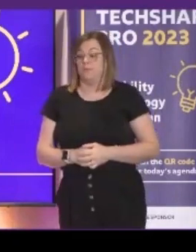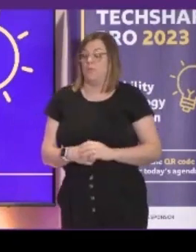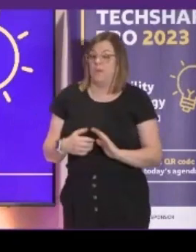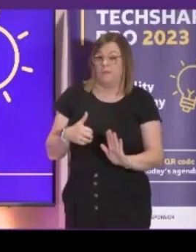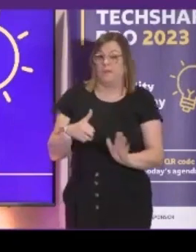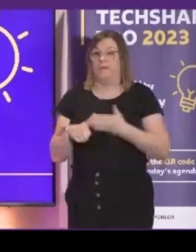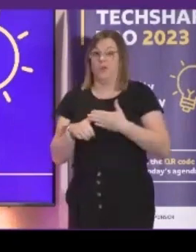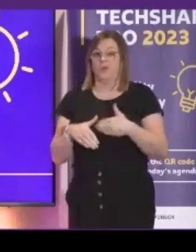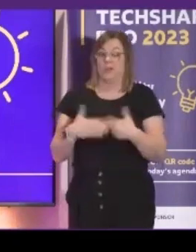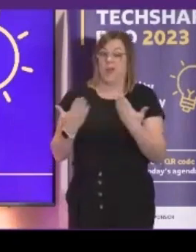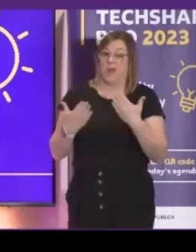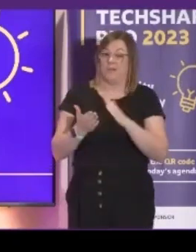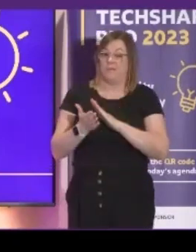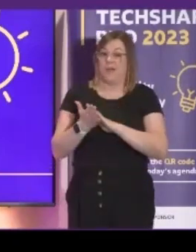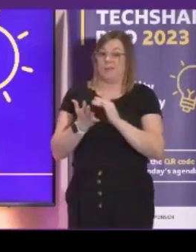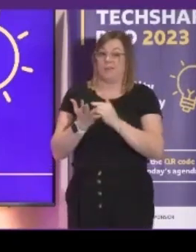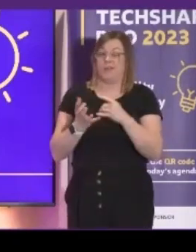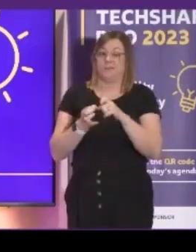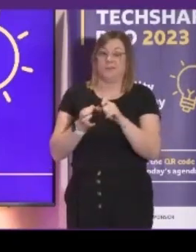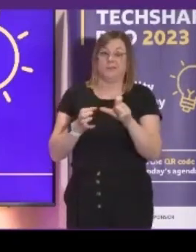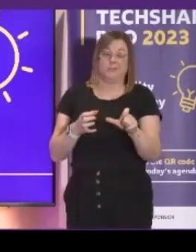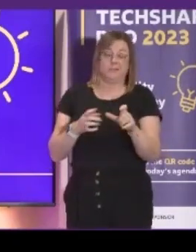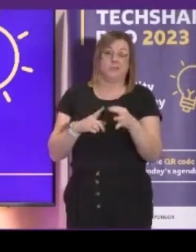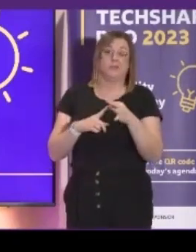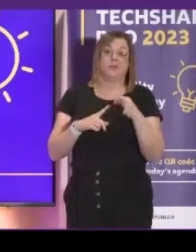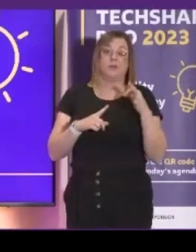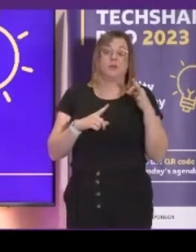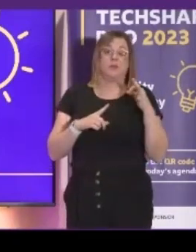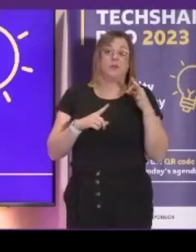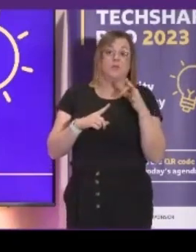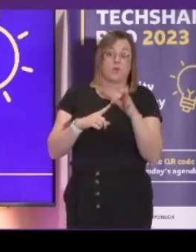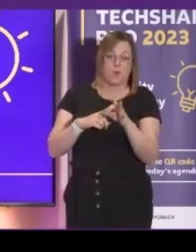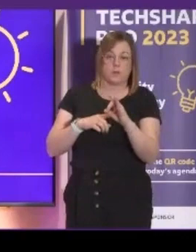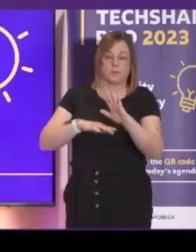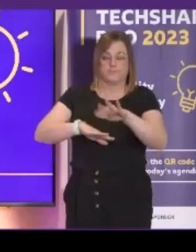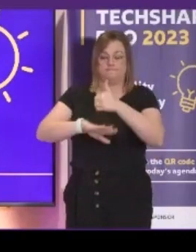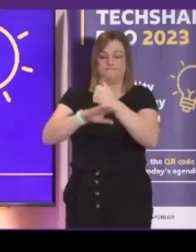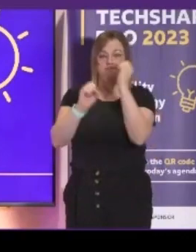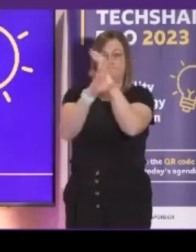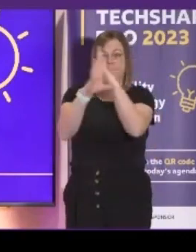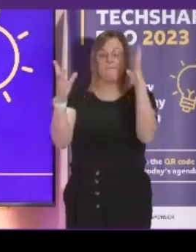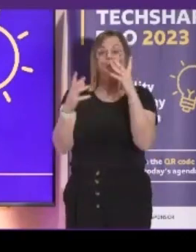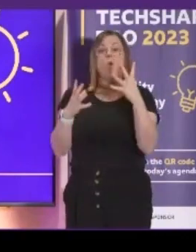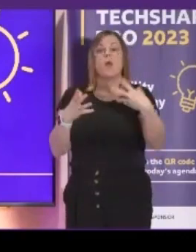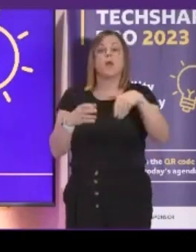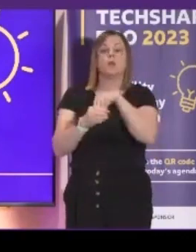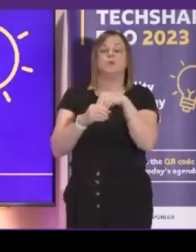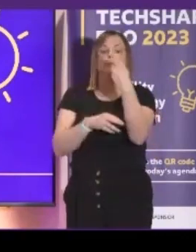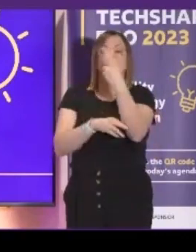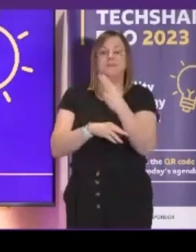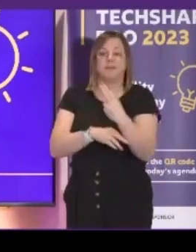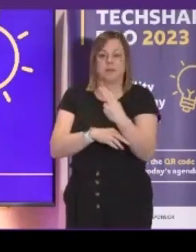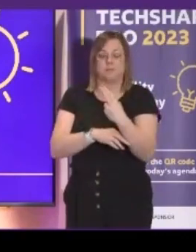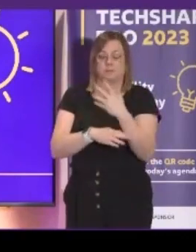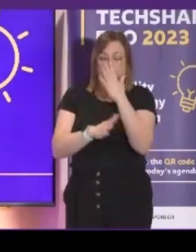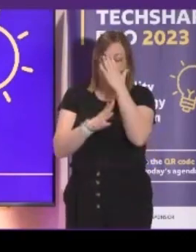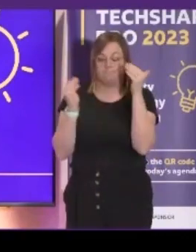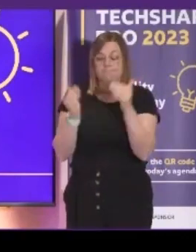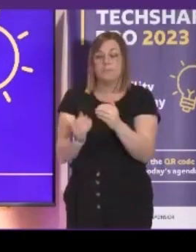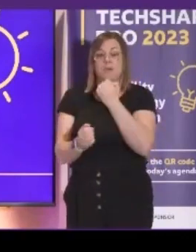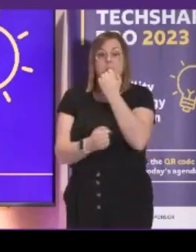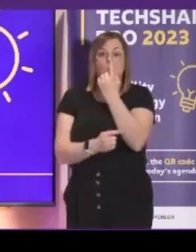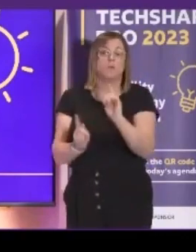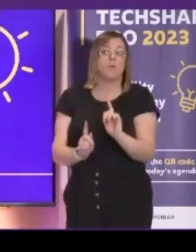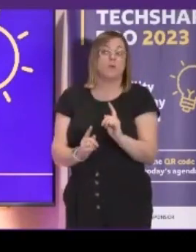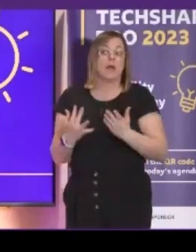one, HSBC requested and set a vision for inclusive design, and at the centre of this is